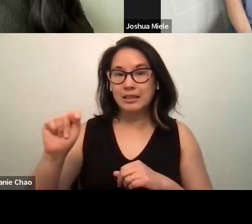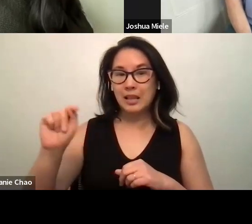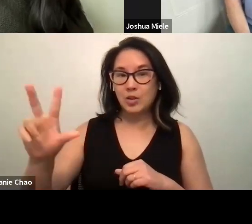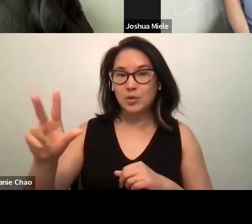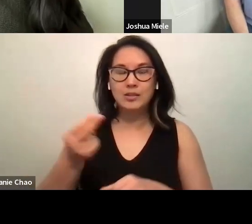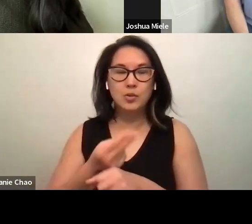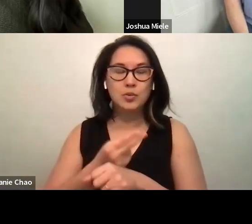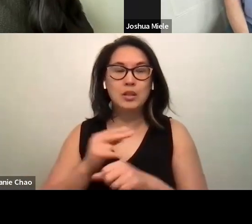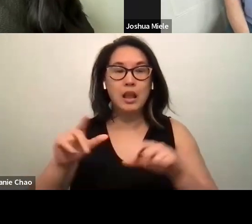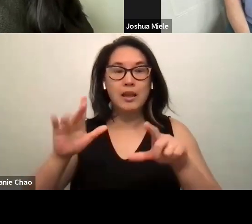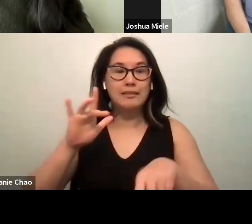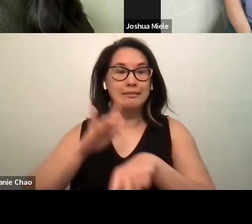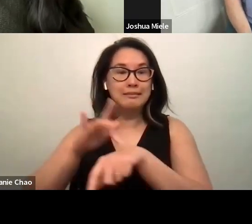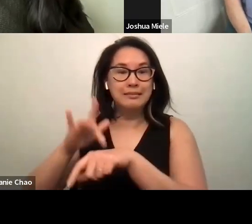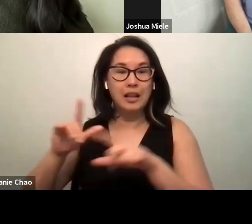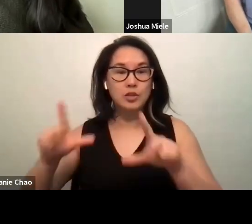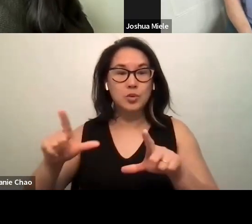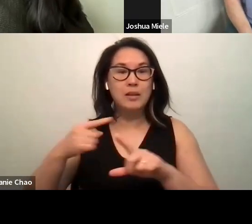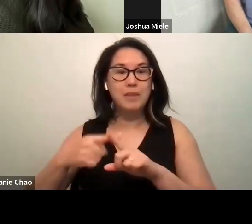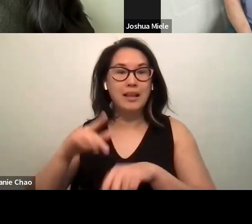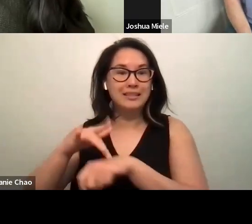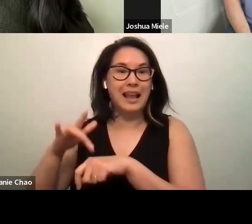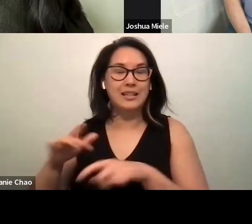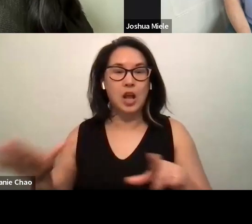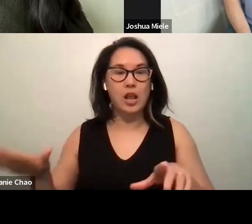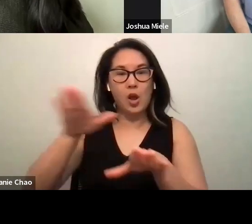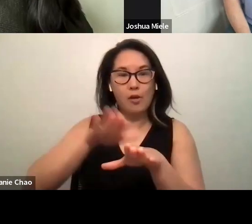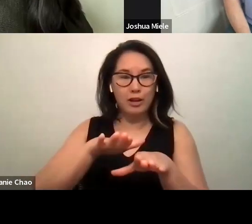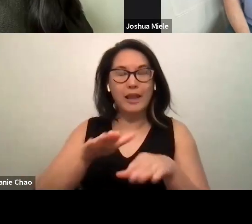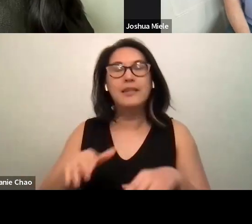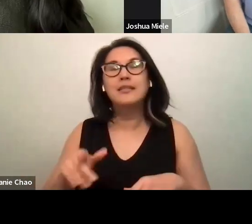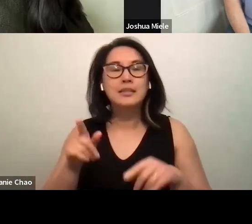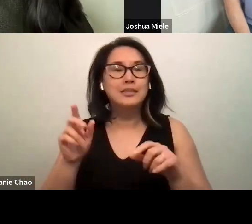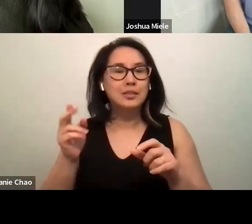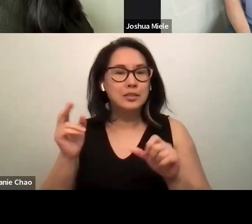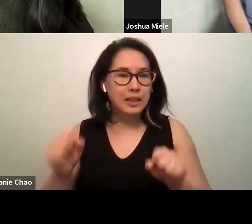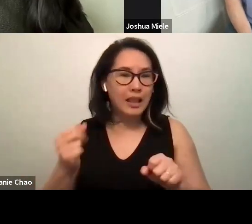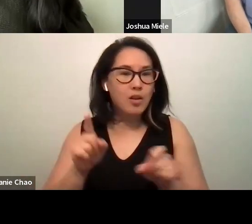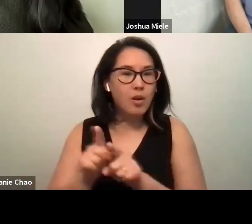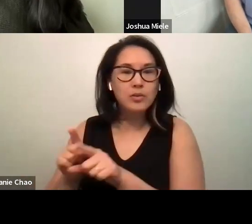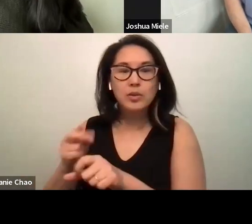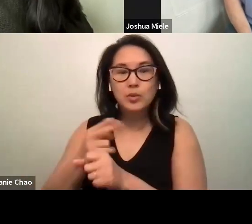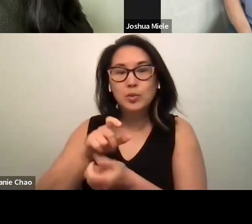a touch screen and tactile overlays. There are other ways to do it using cameras or smart pens.